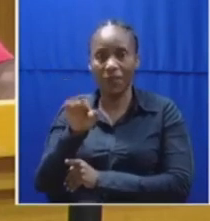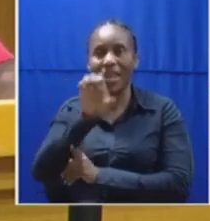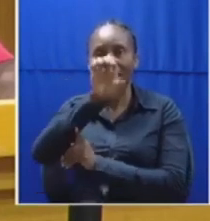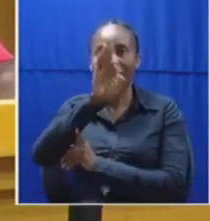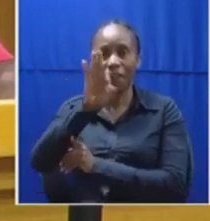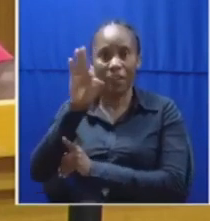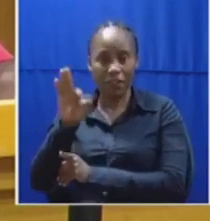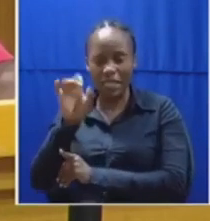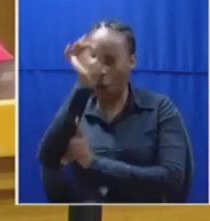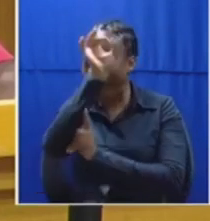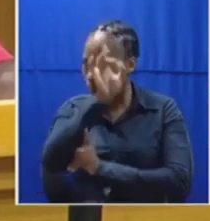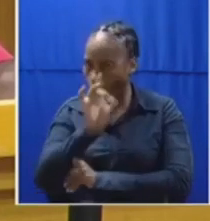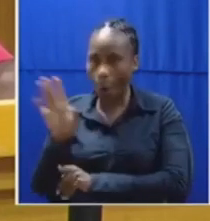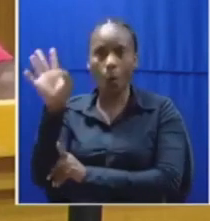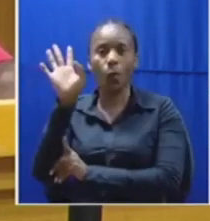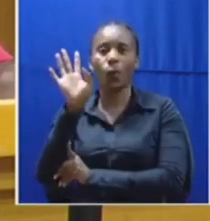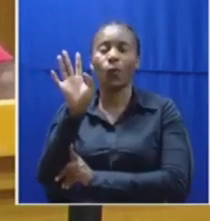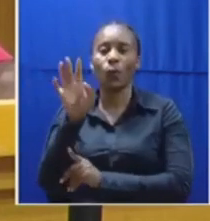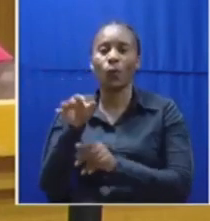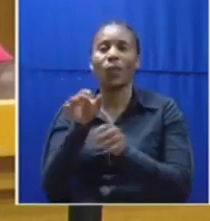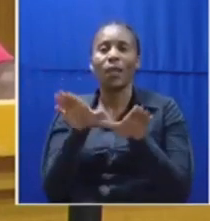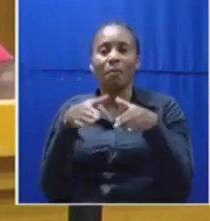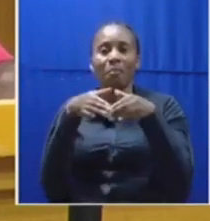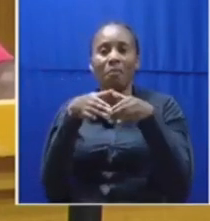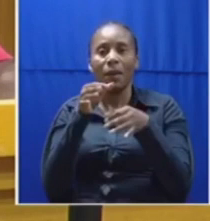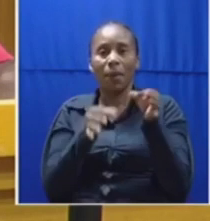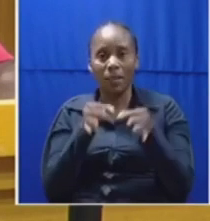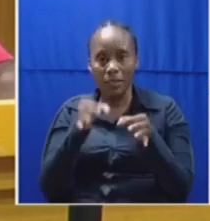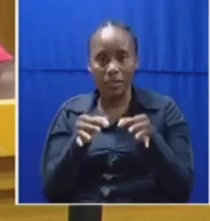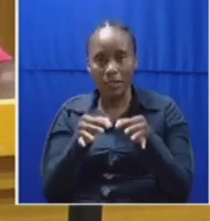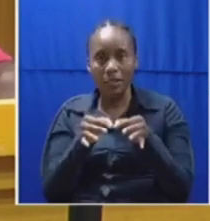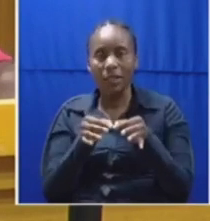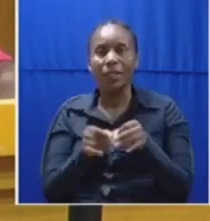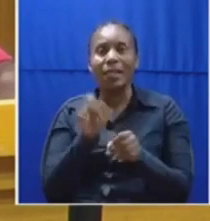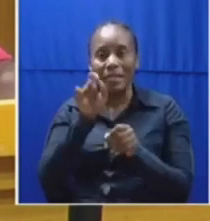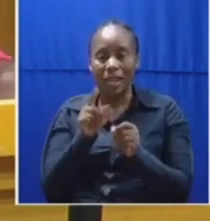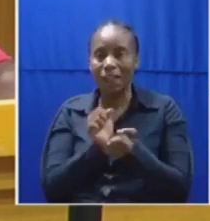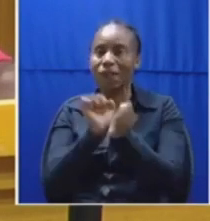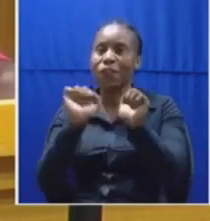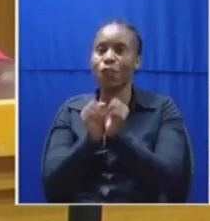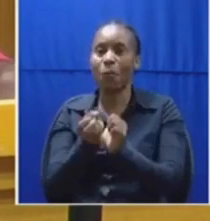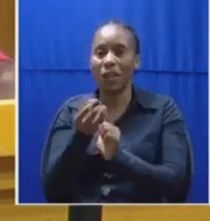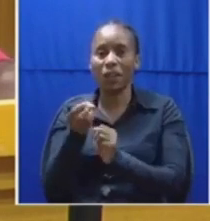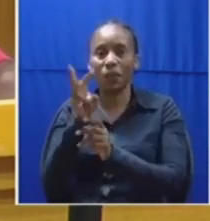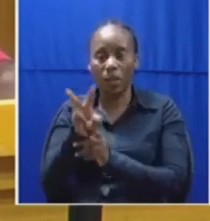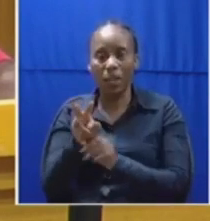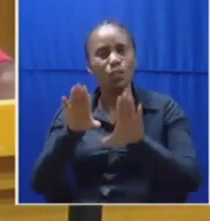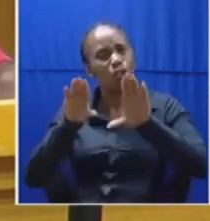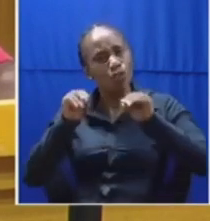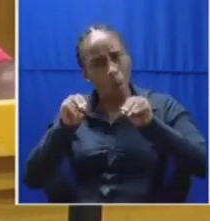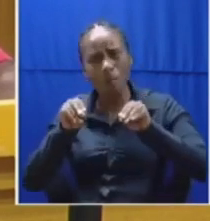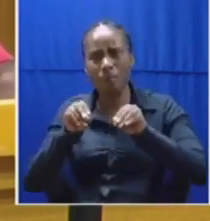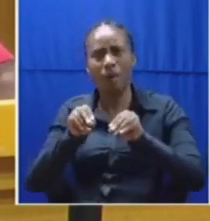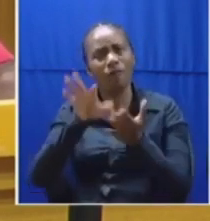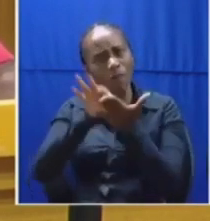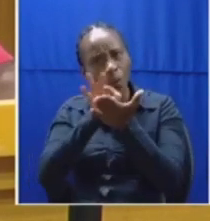EFF is the only party that will usher true freedoms to our people. Stop voting for this